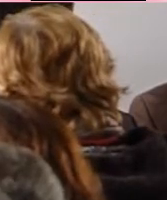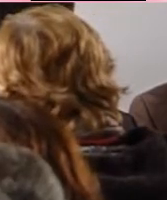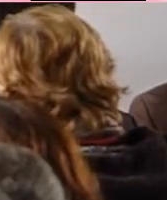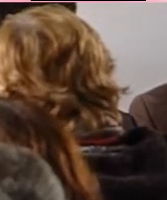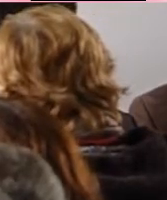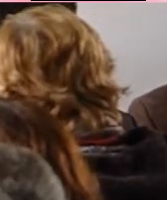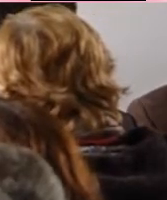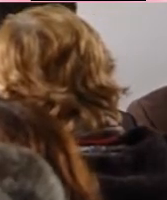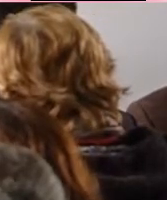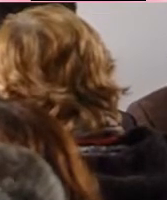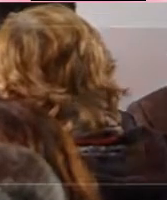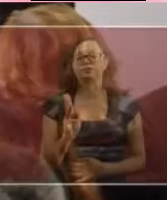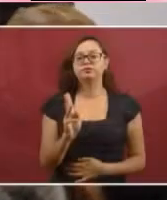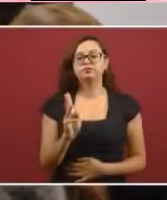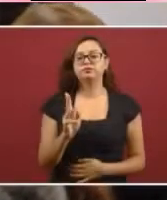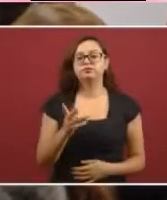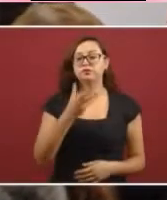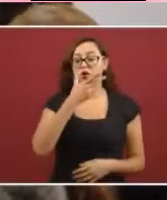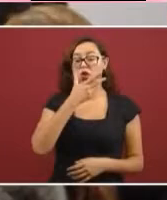commercial centers,